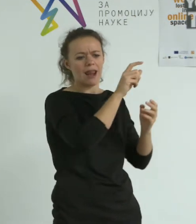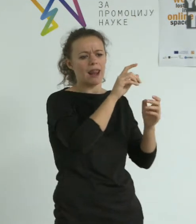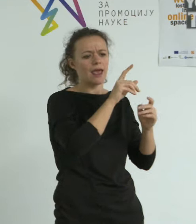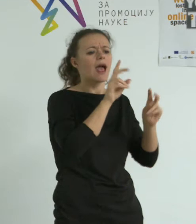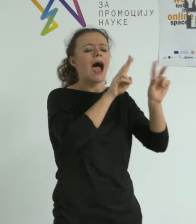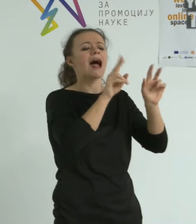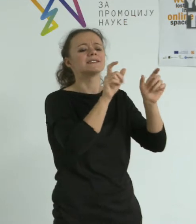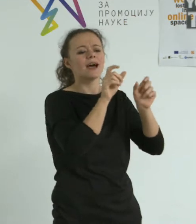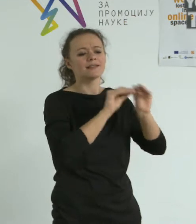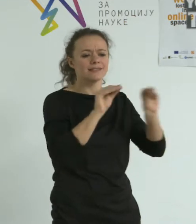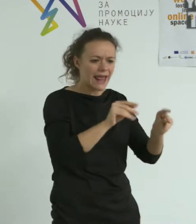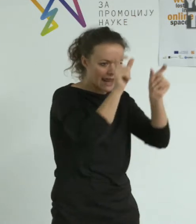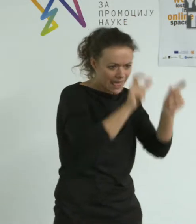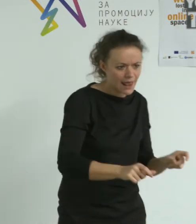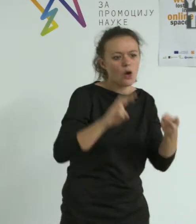of the participants.